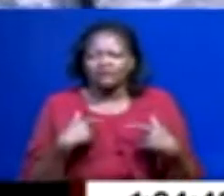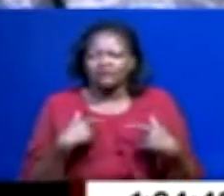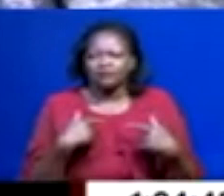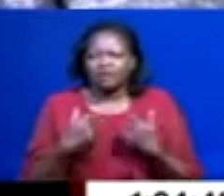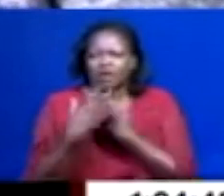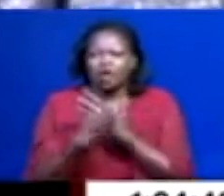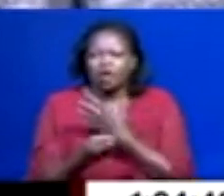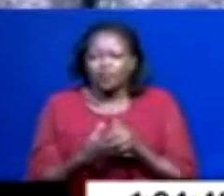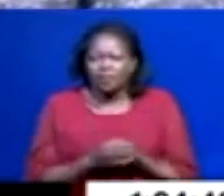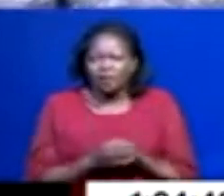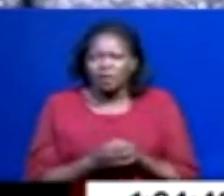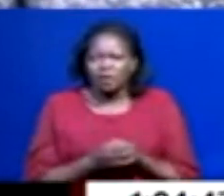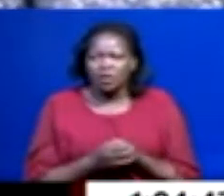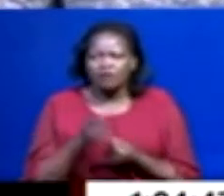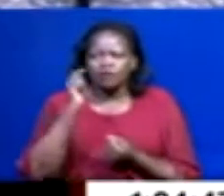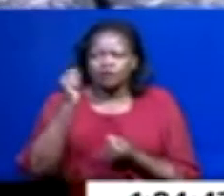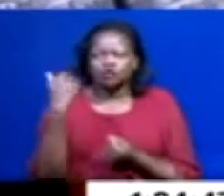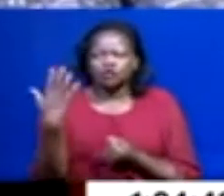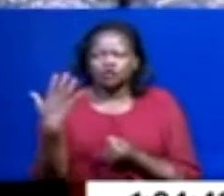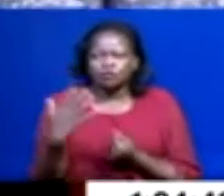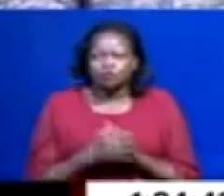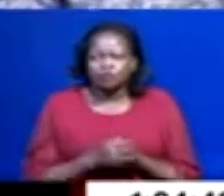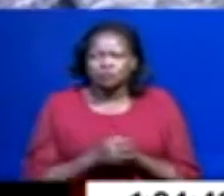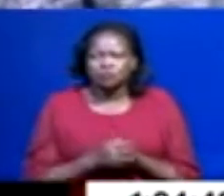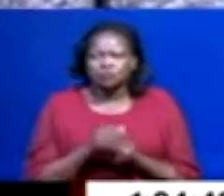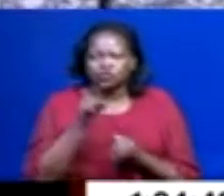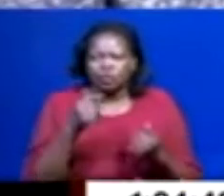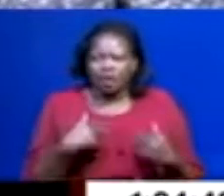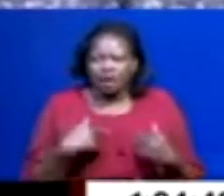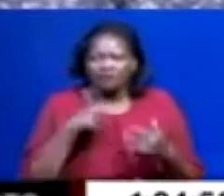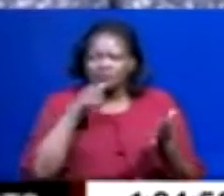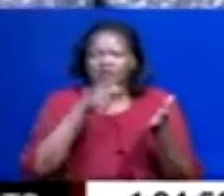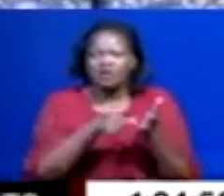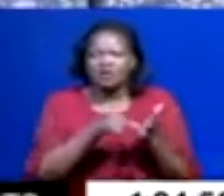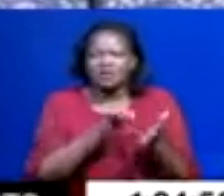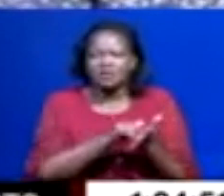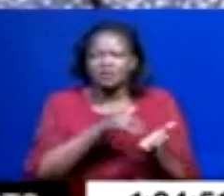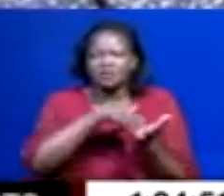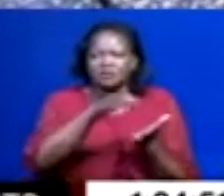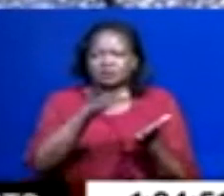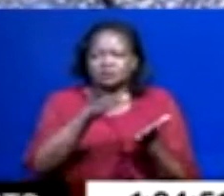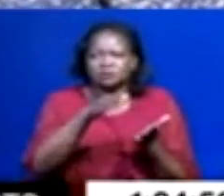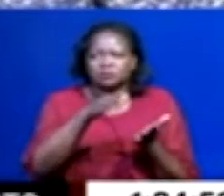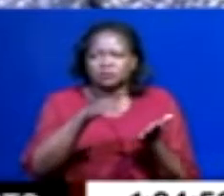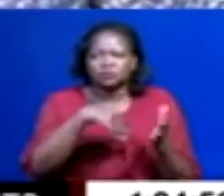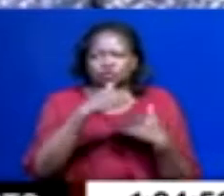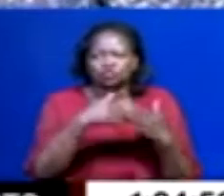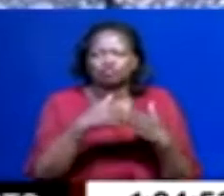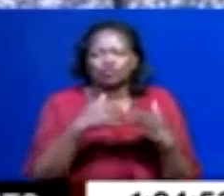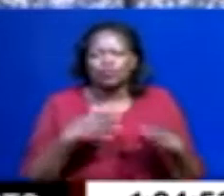of our tender document. You have the letters that we sent to all bidders on the